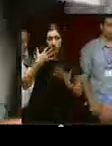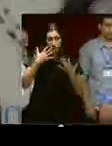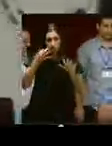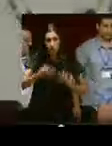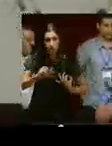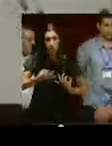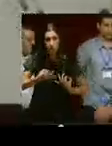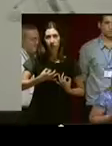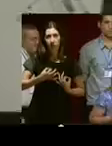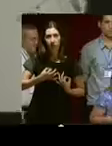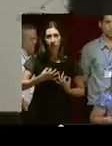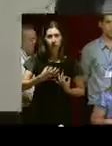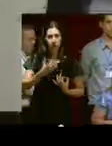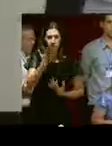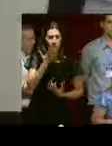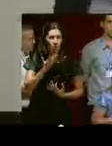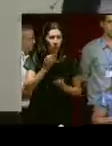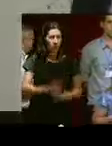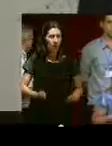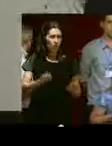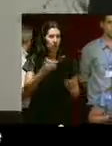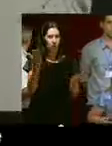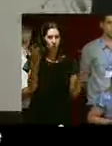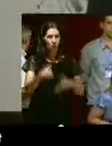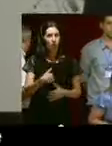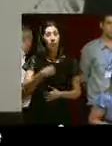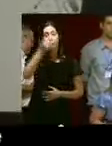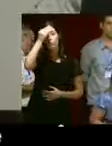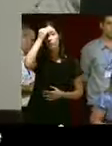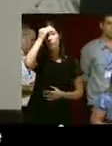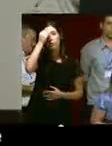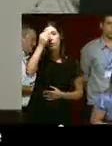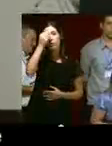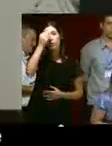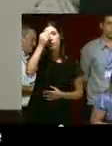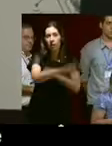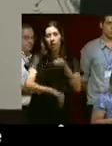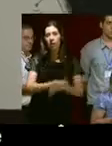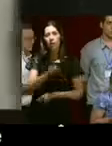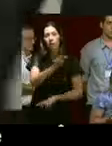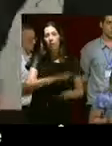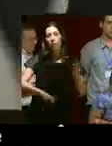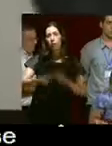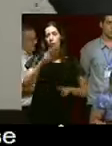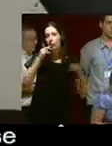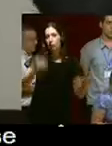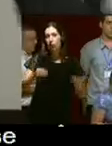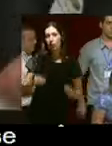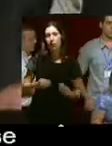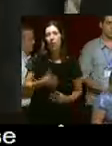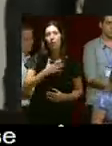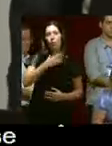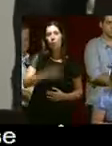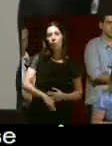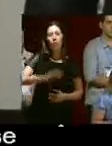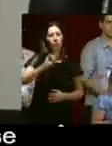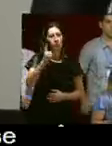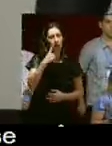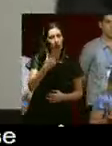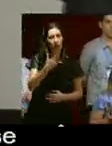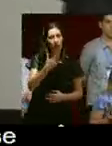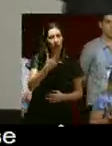Honestly, not that I know directly. But I imagine that if you make a